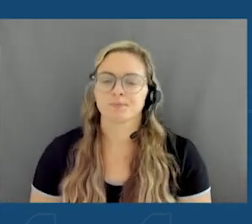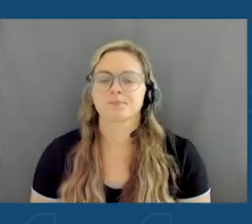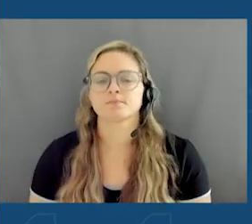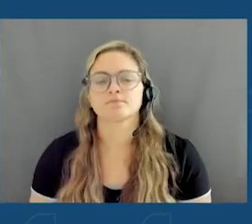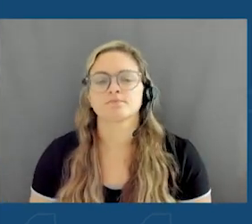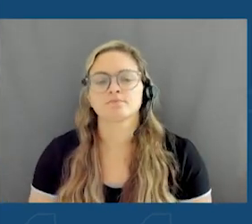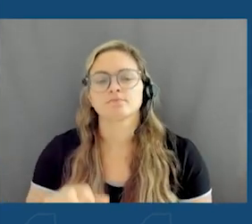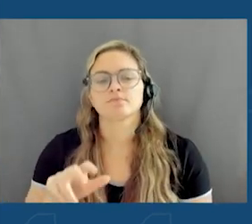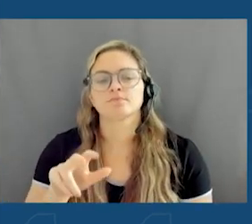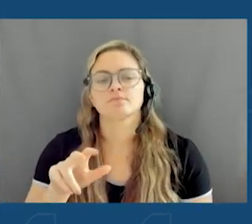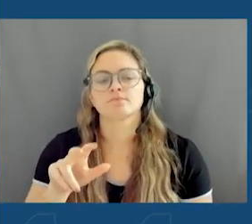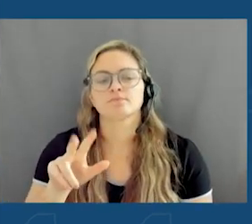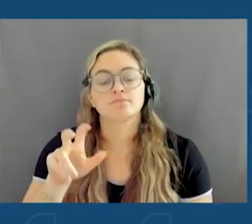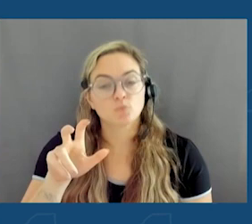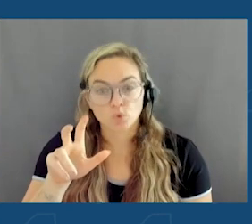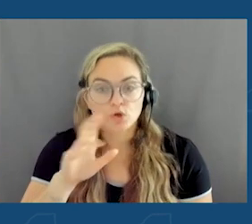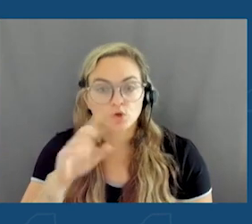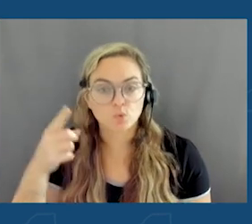artists will come here.